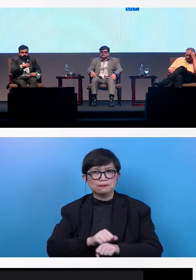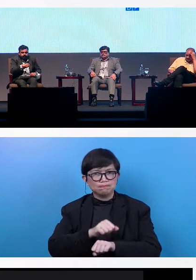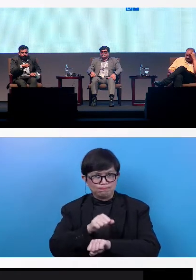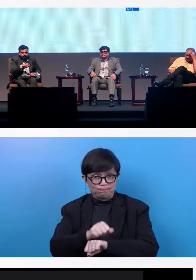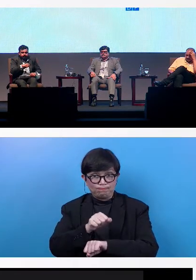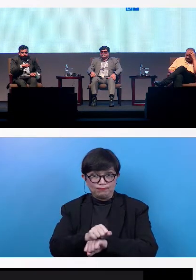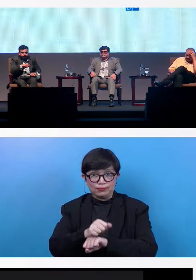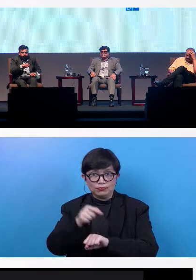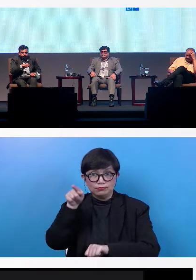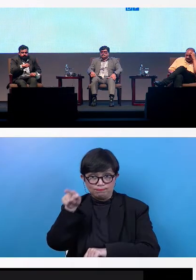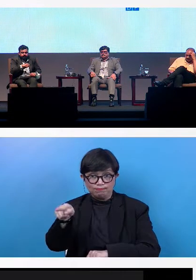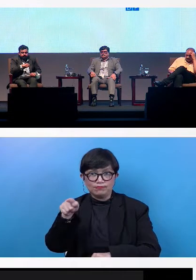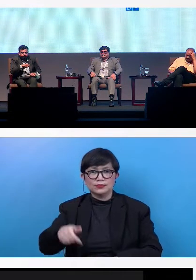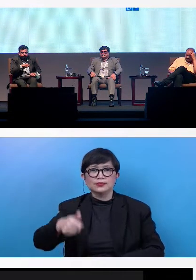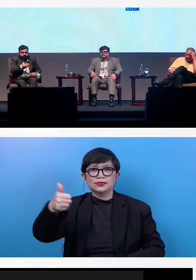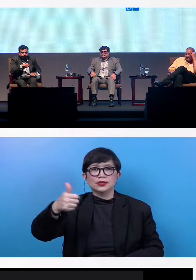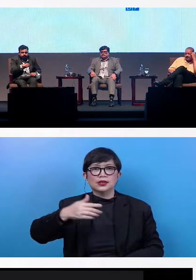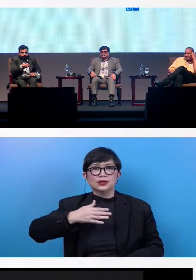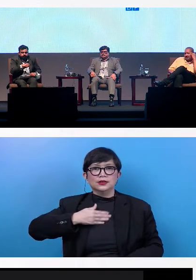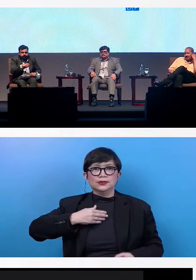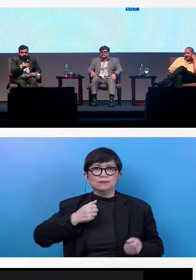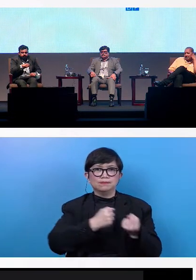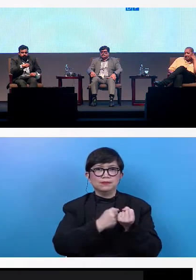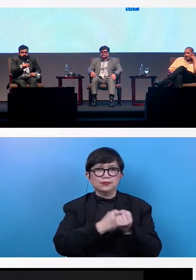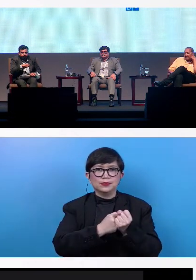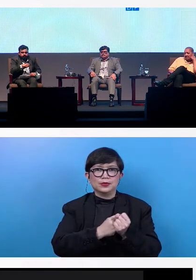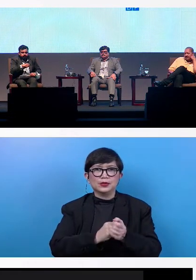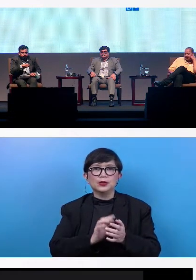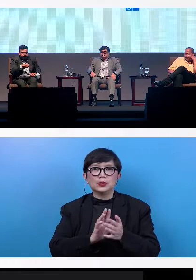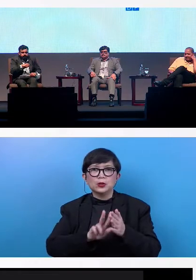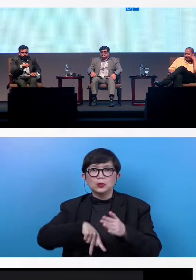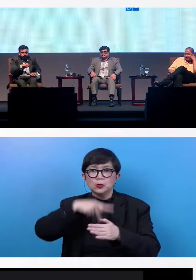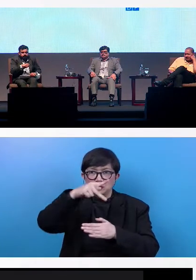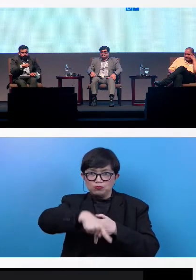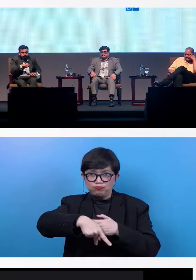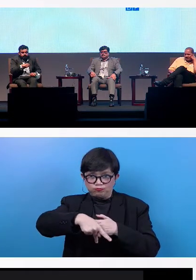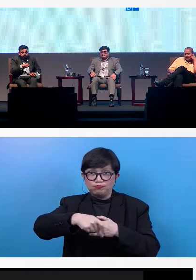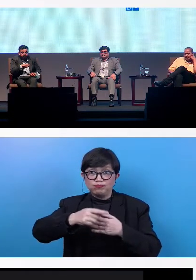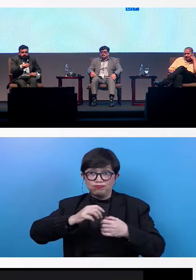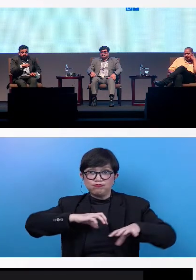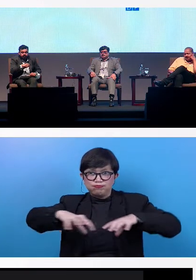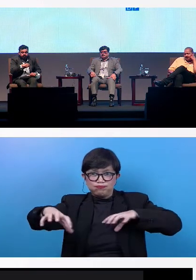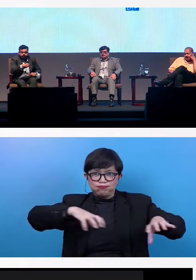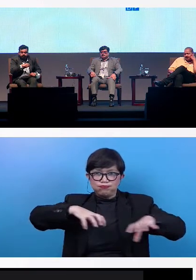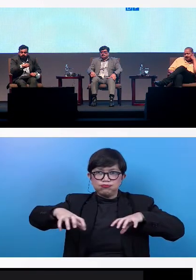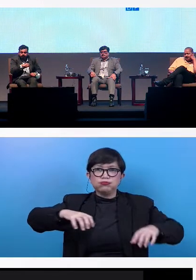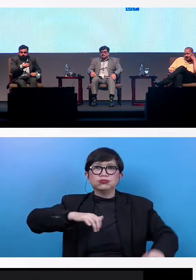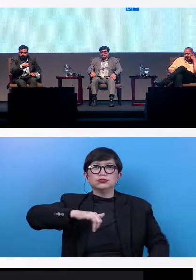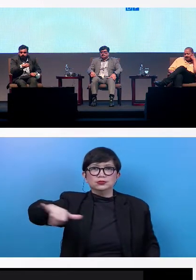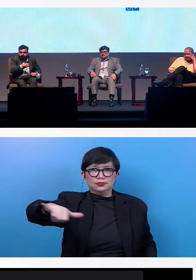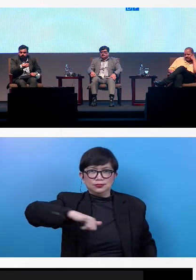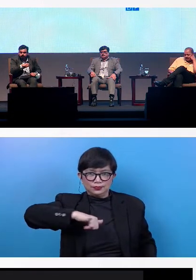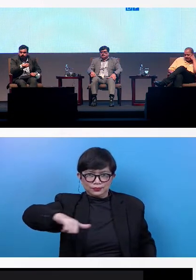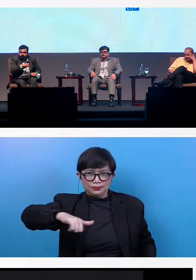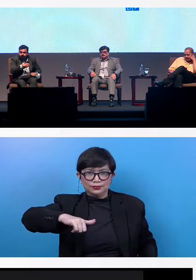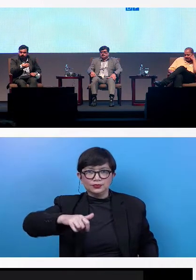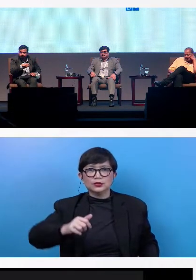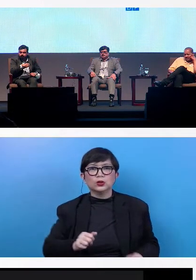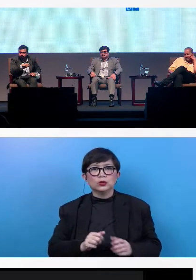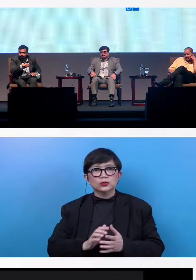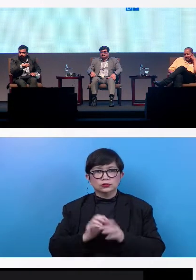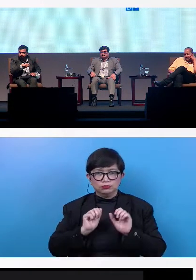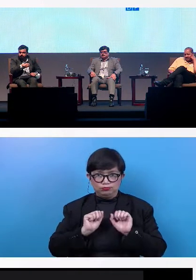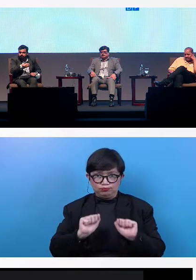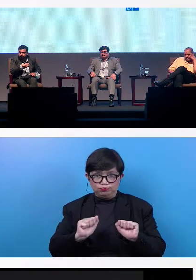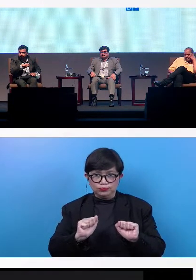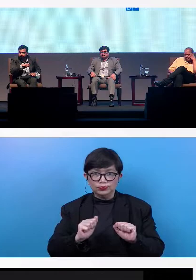behind the projects like the ones that we're doing together on the 7 mechanisms for resiliency, the